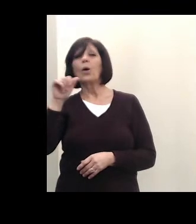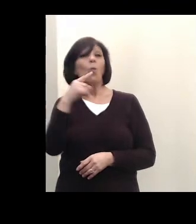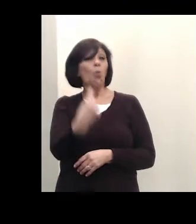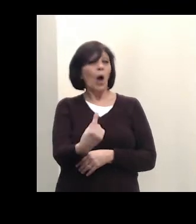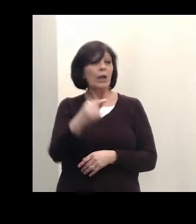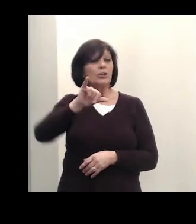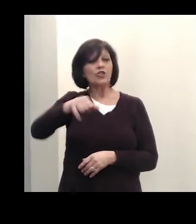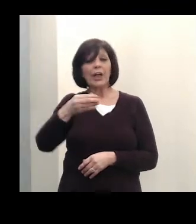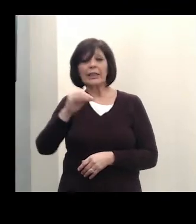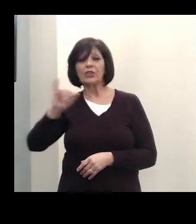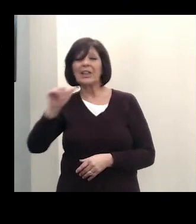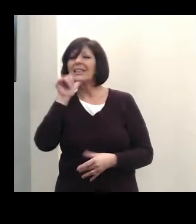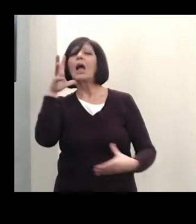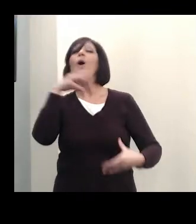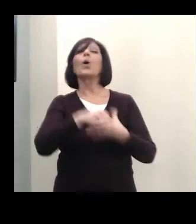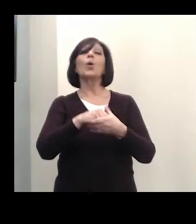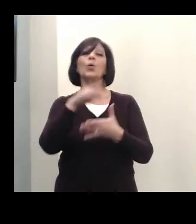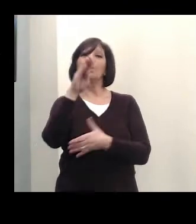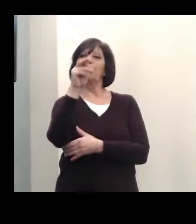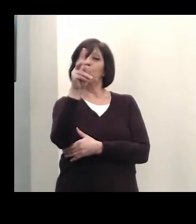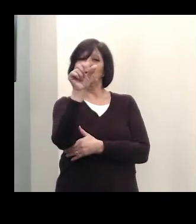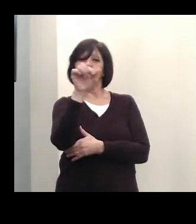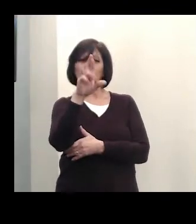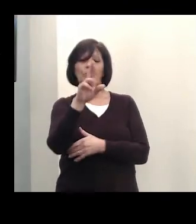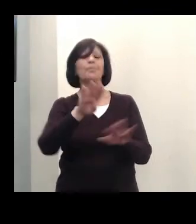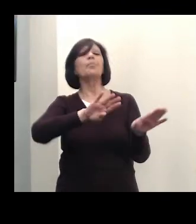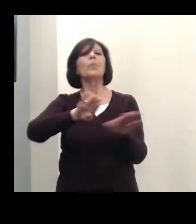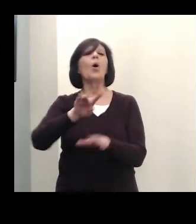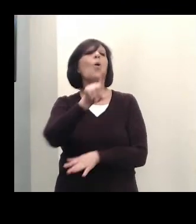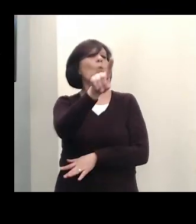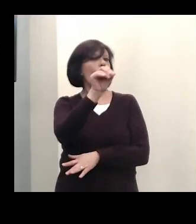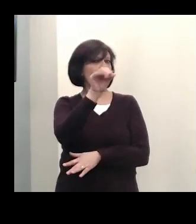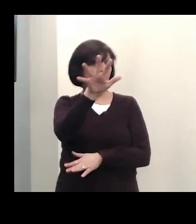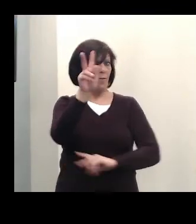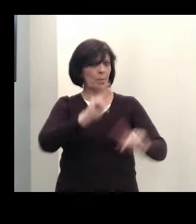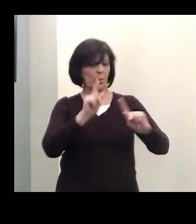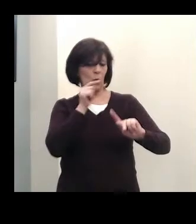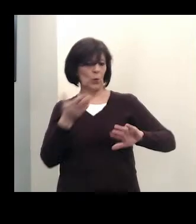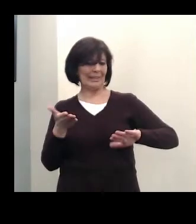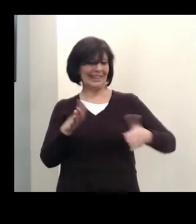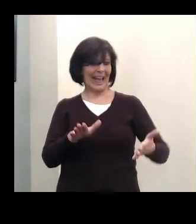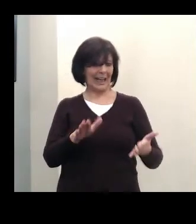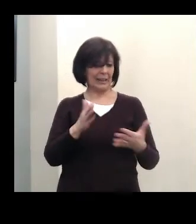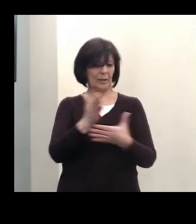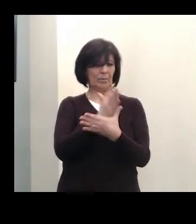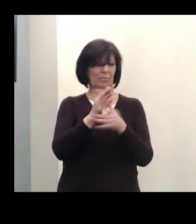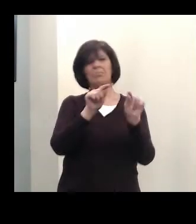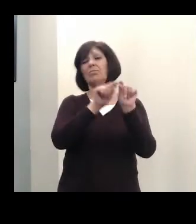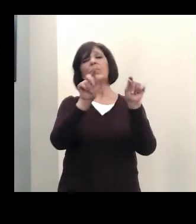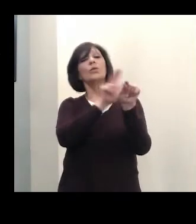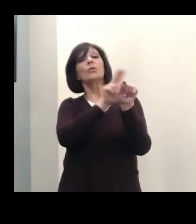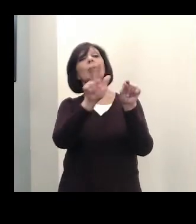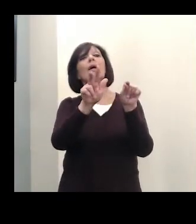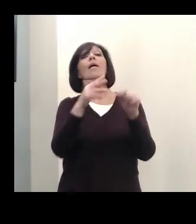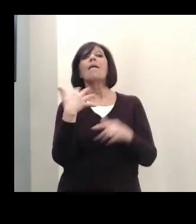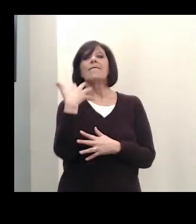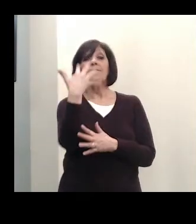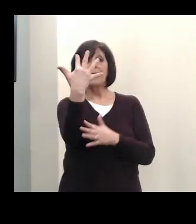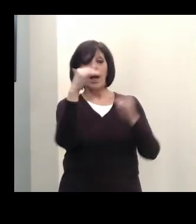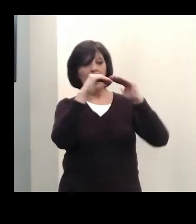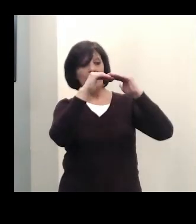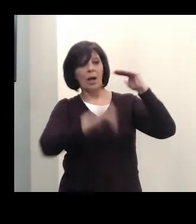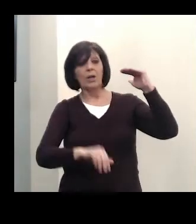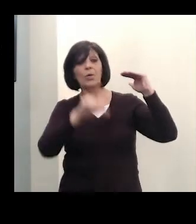But of the 105 people who died between January 7th and January 20th, 5 were under the age of